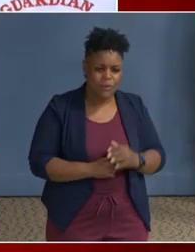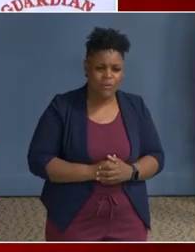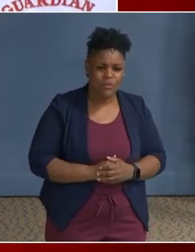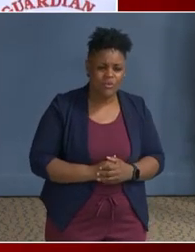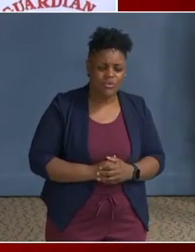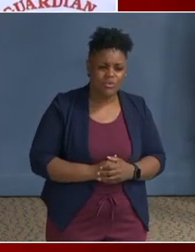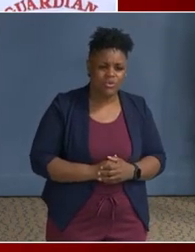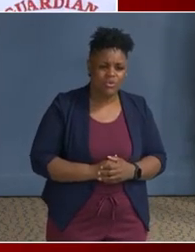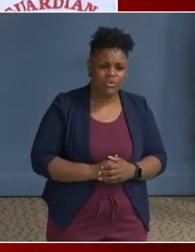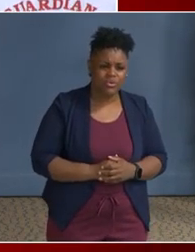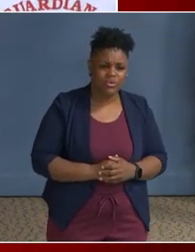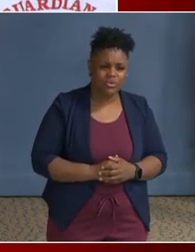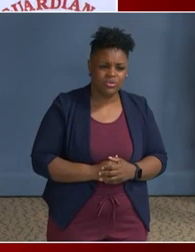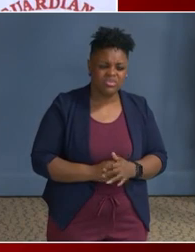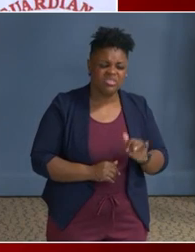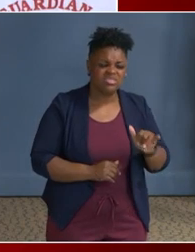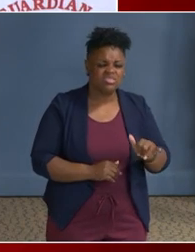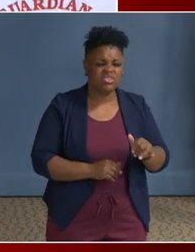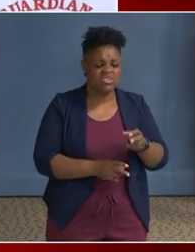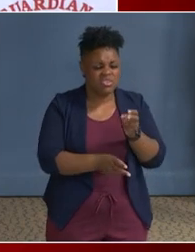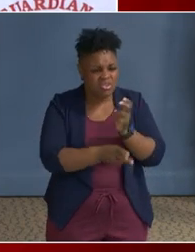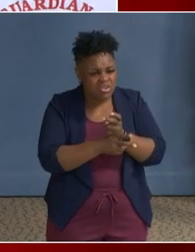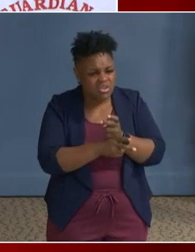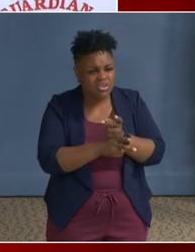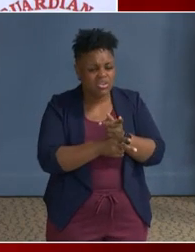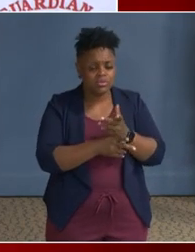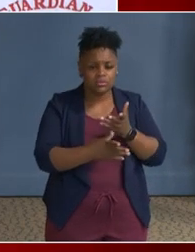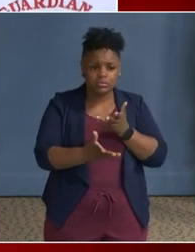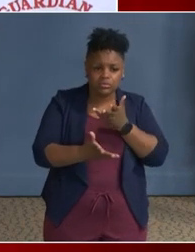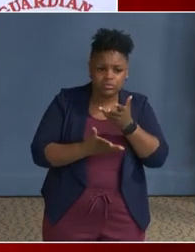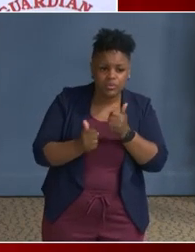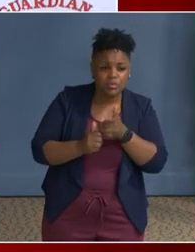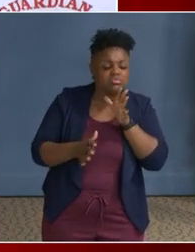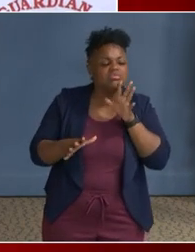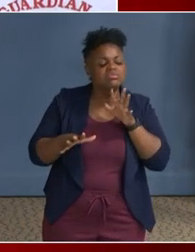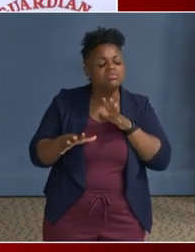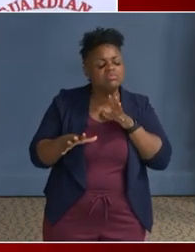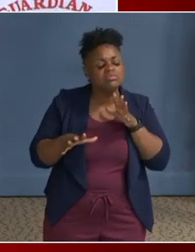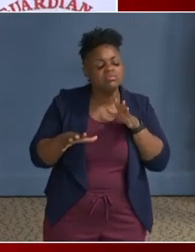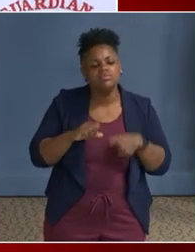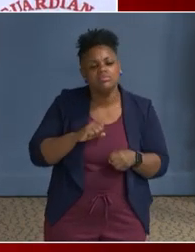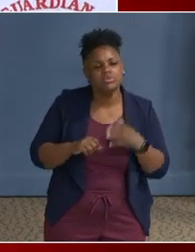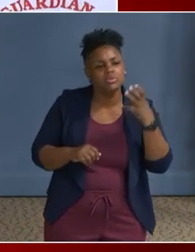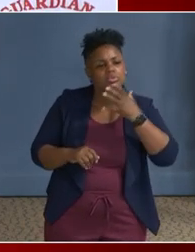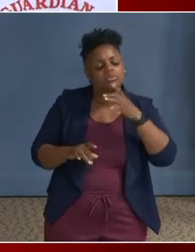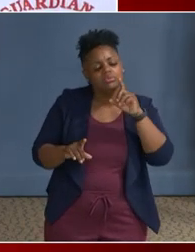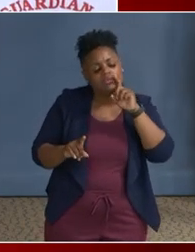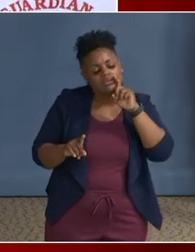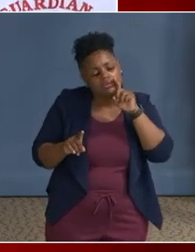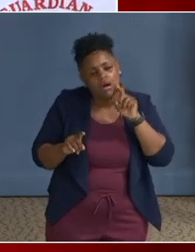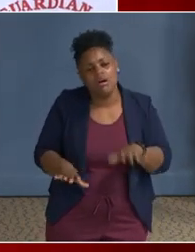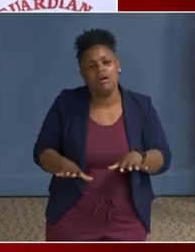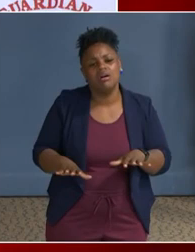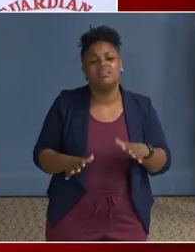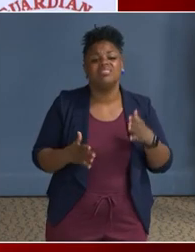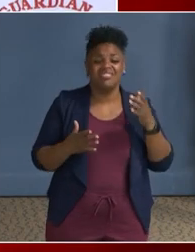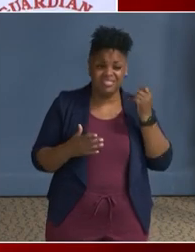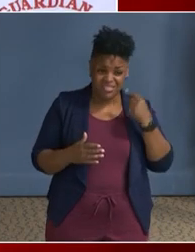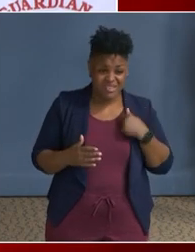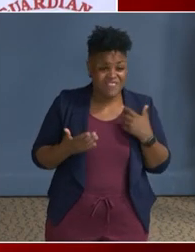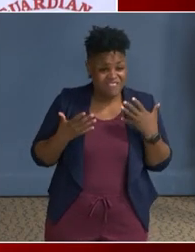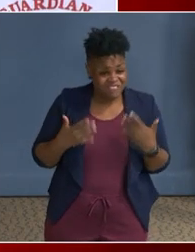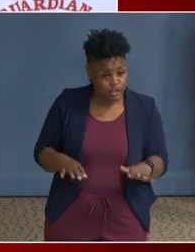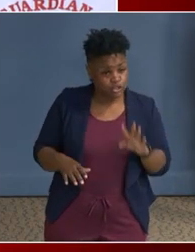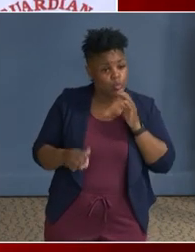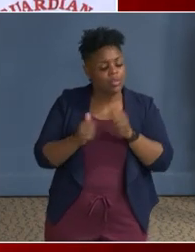So that's hard to convey to a mom who's heartbroken and shell-shocked. And sadly, I've talked to a lot of moms in this